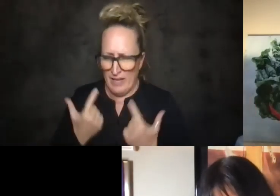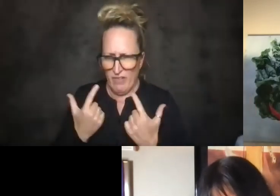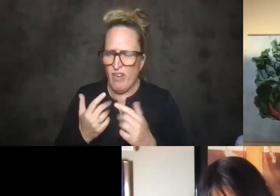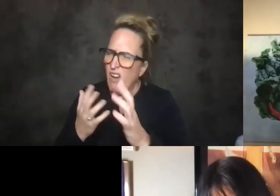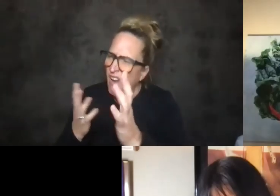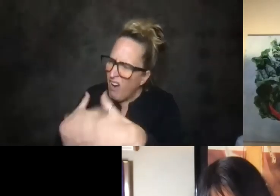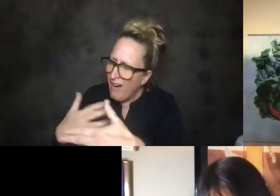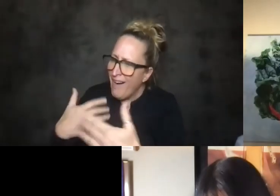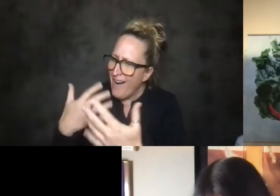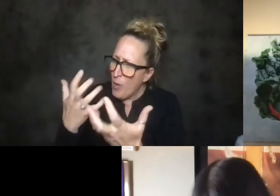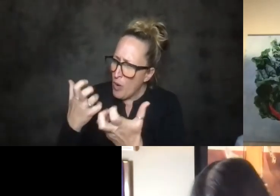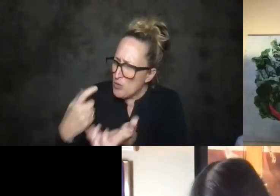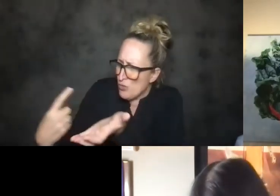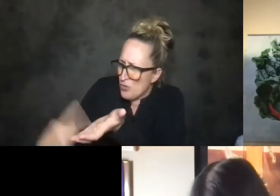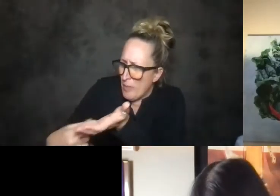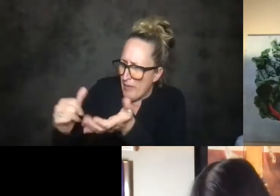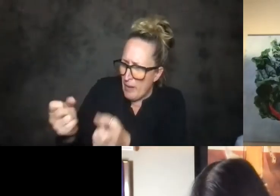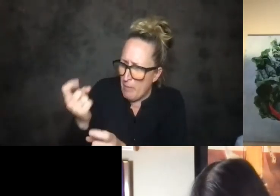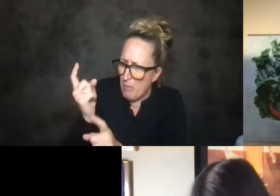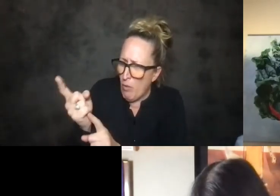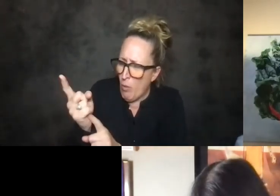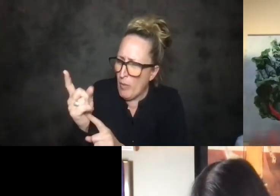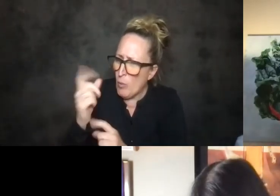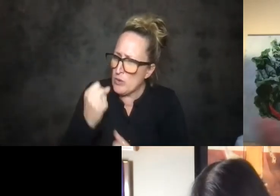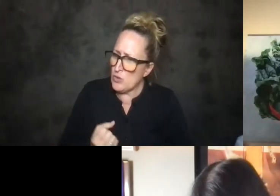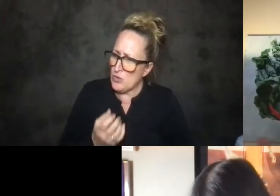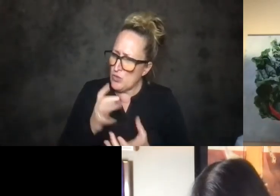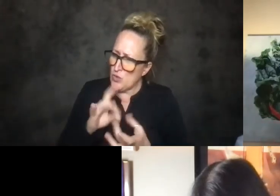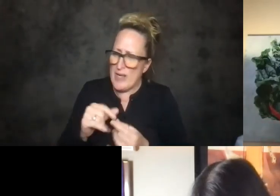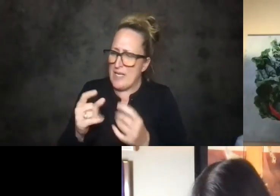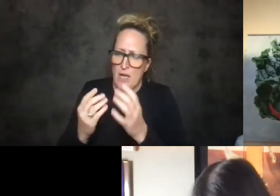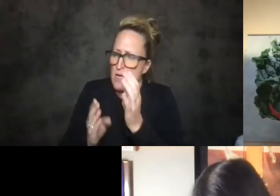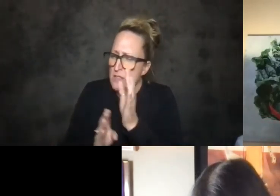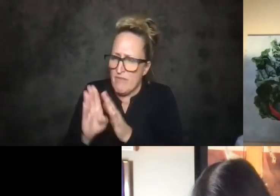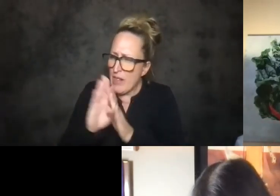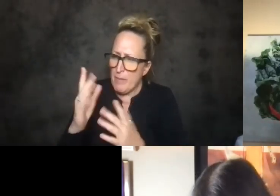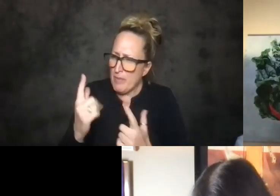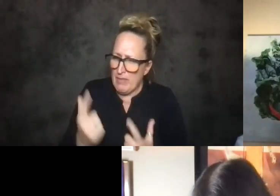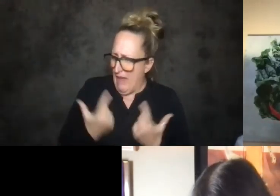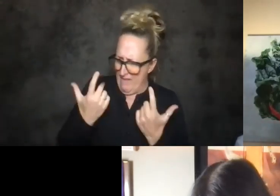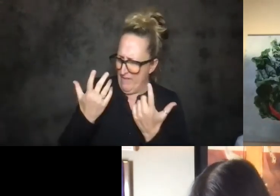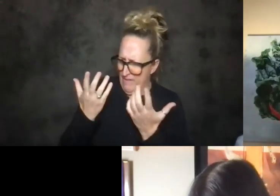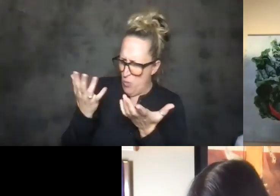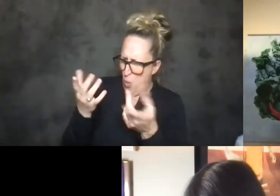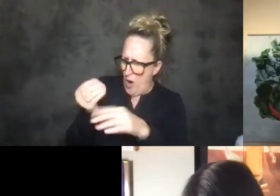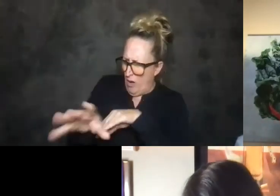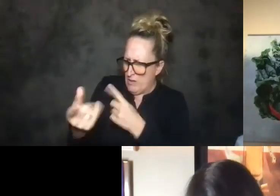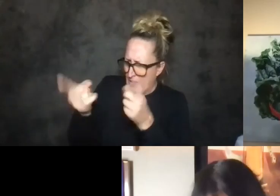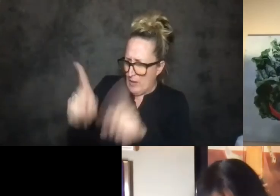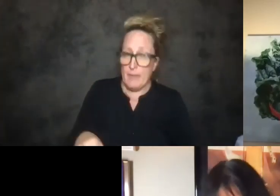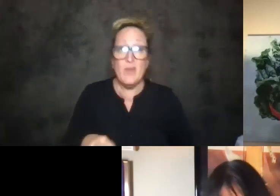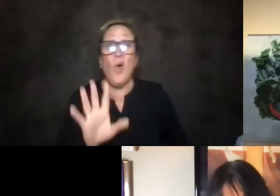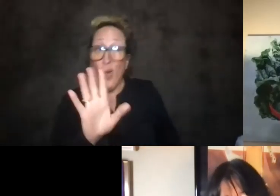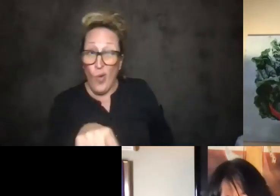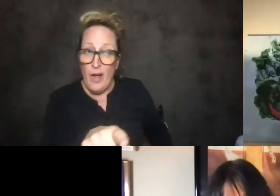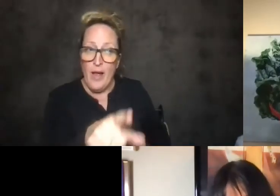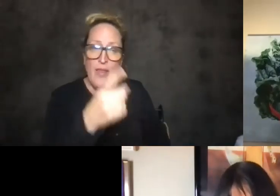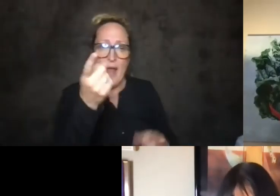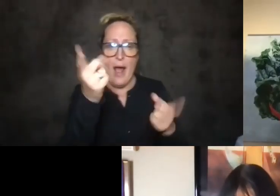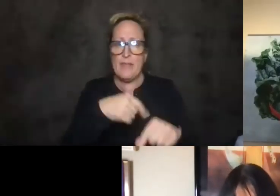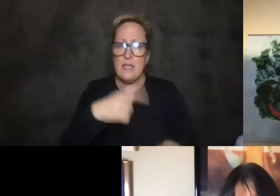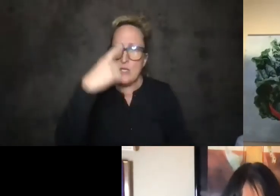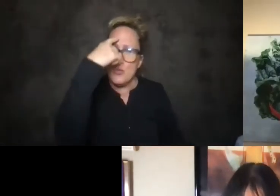you to talk about that moment when stories develop life. What makes that happen? Well, it kind of happened in that dream.